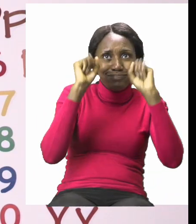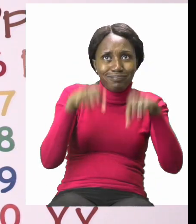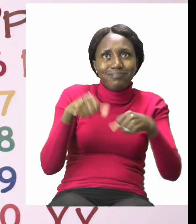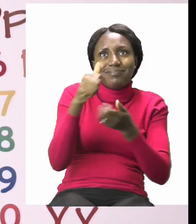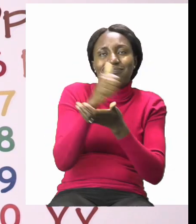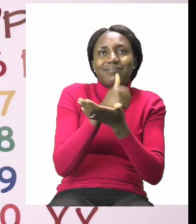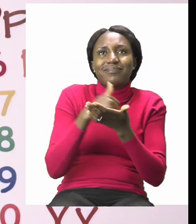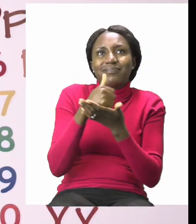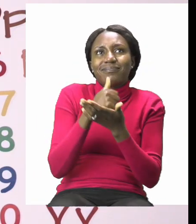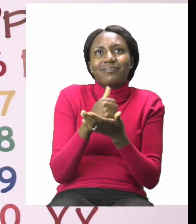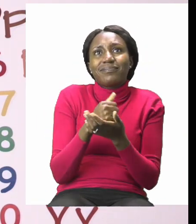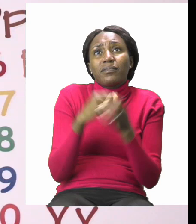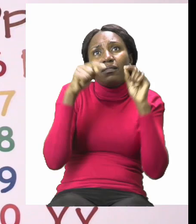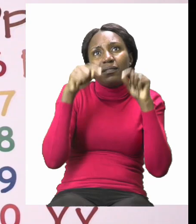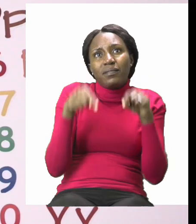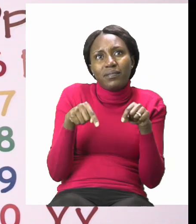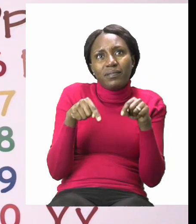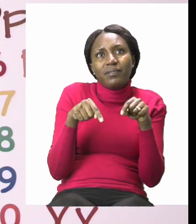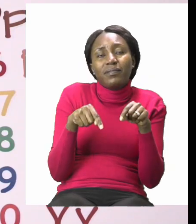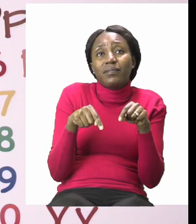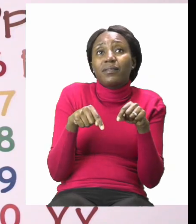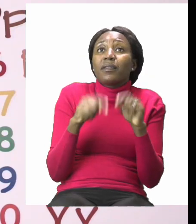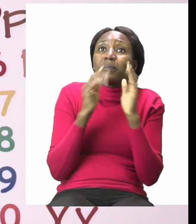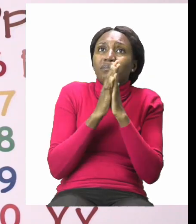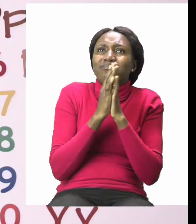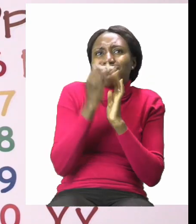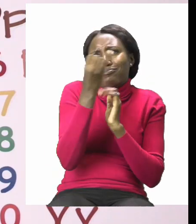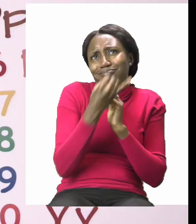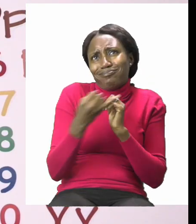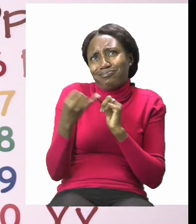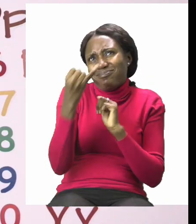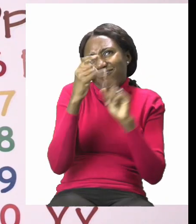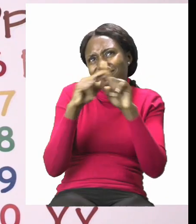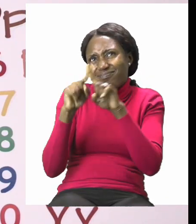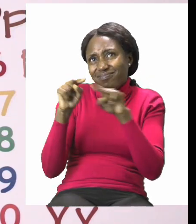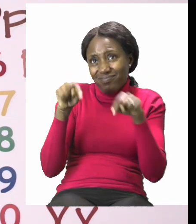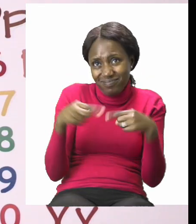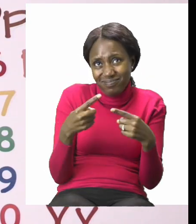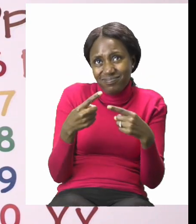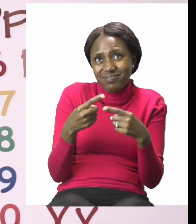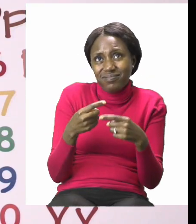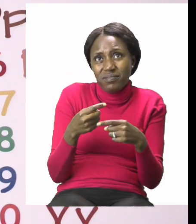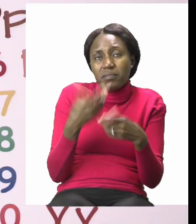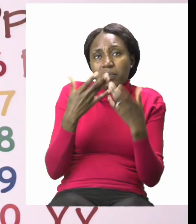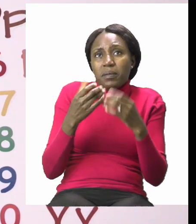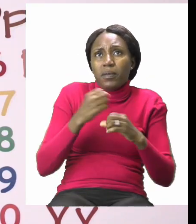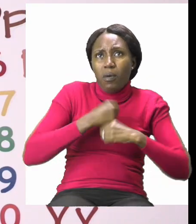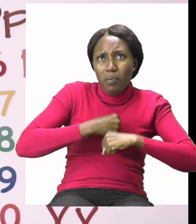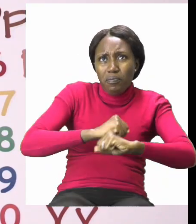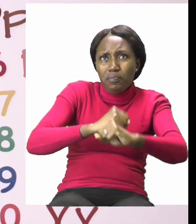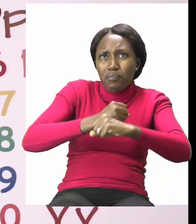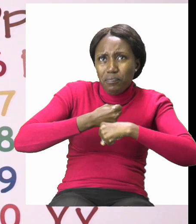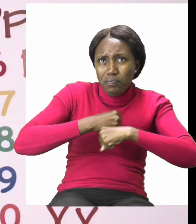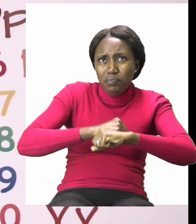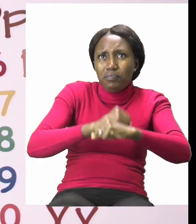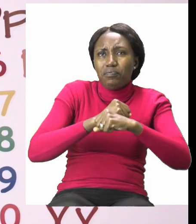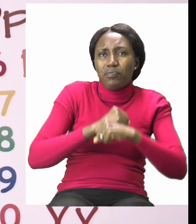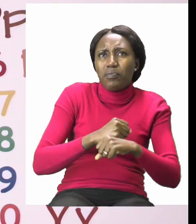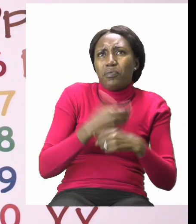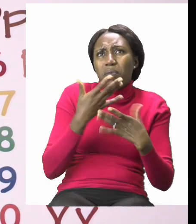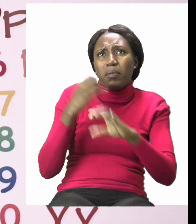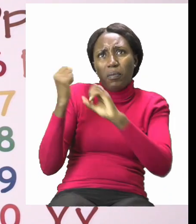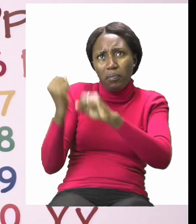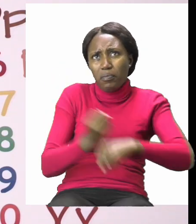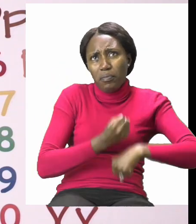draw any of the things I've shown you, or even more things. You can draw a dustbin, you can draw a